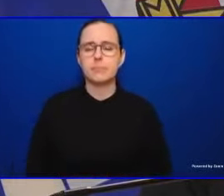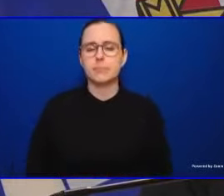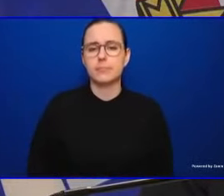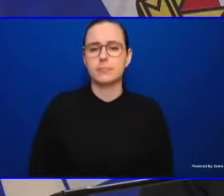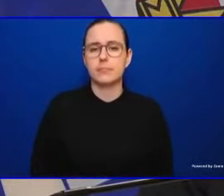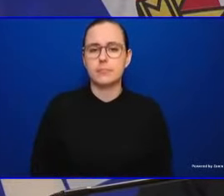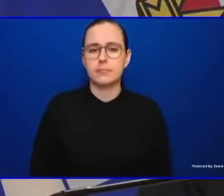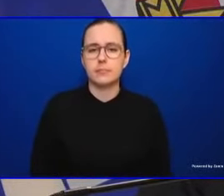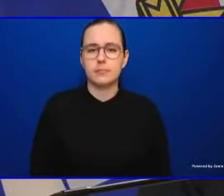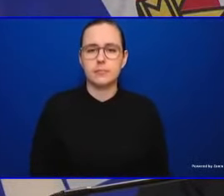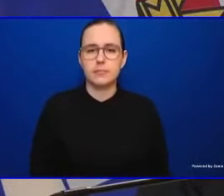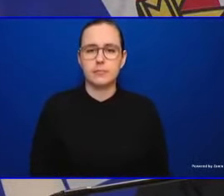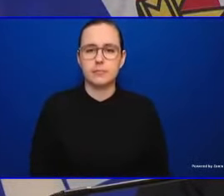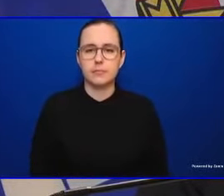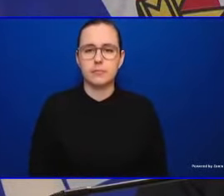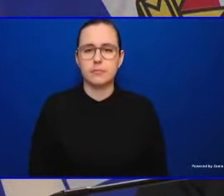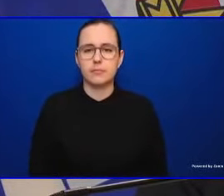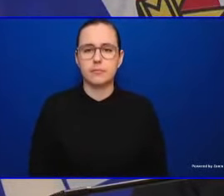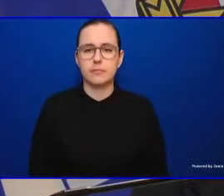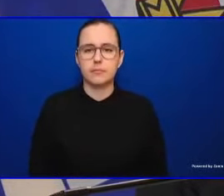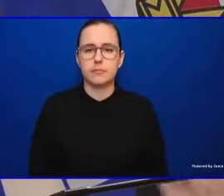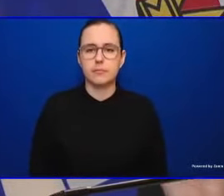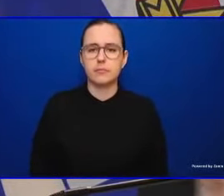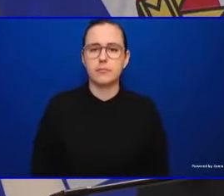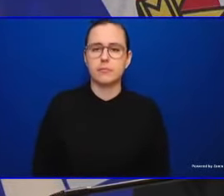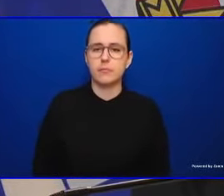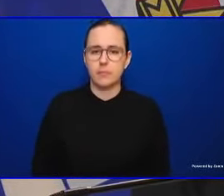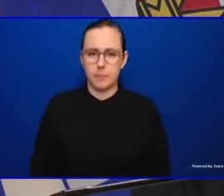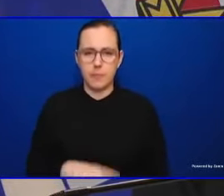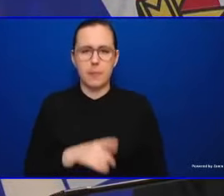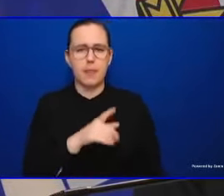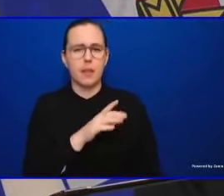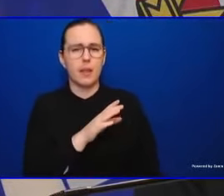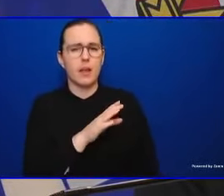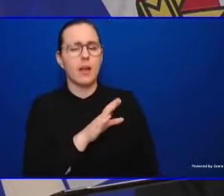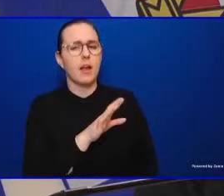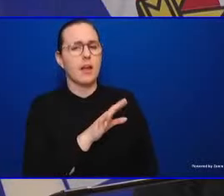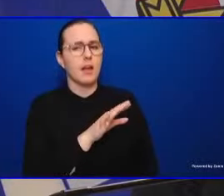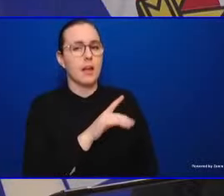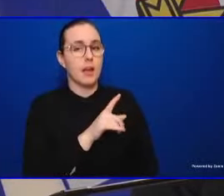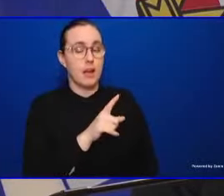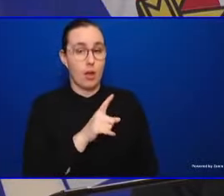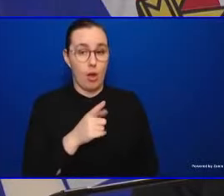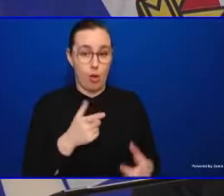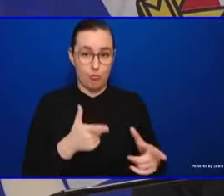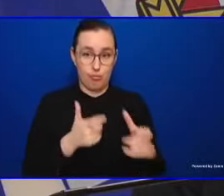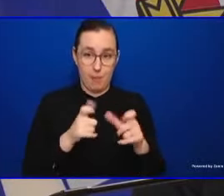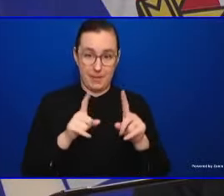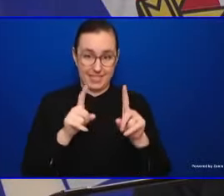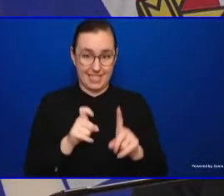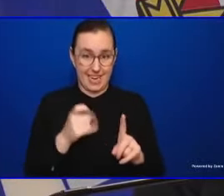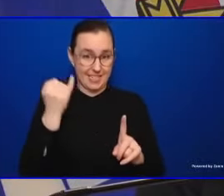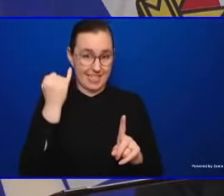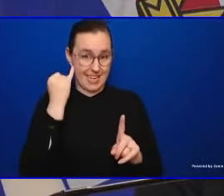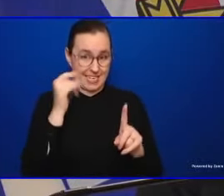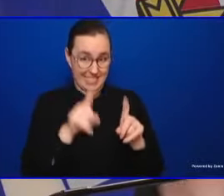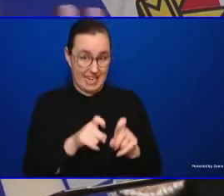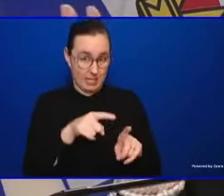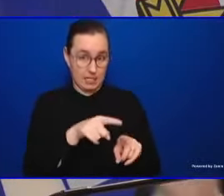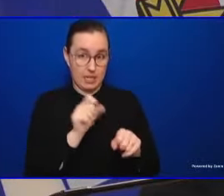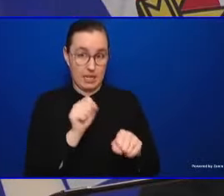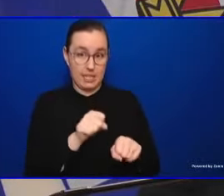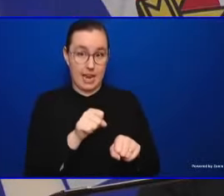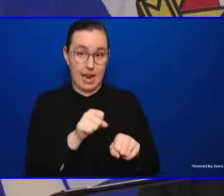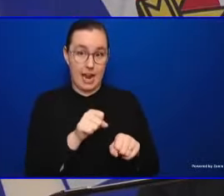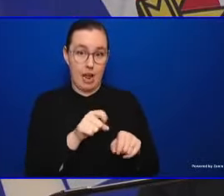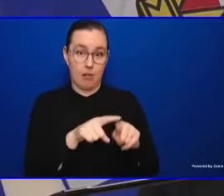You talked about whether the rapid tests are as good for Omicron, and there's limitations to the rapid tests, and heaven knows I've